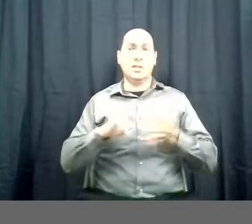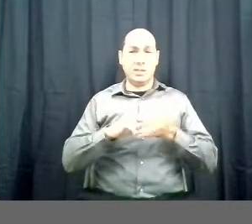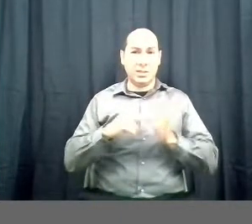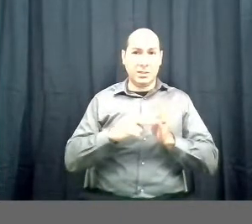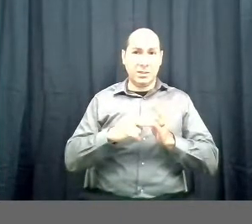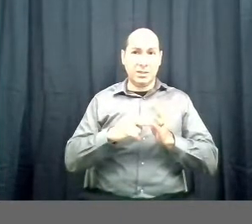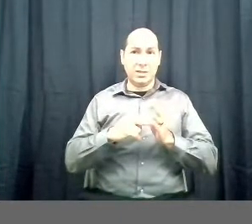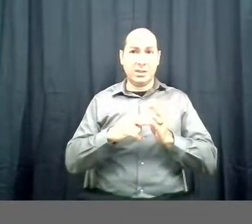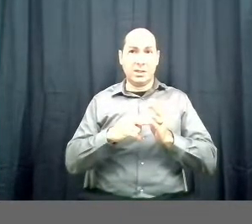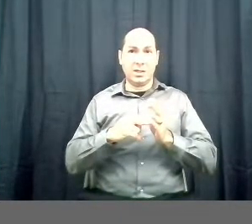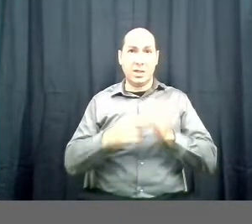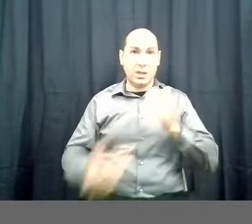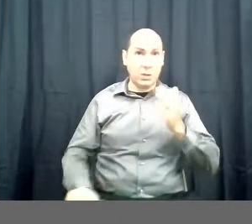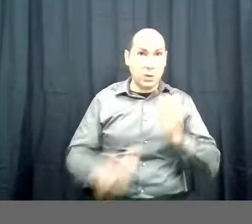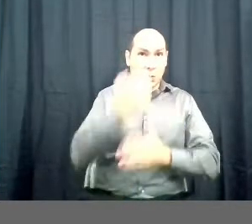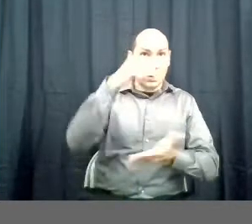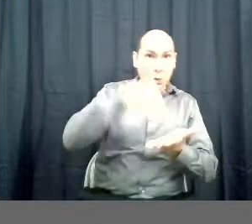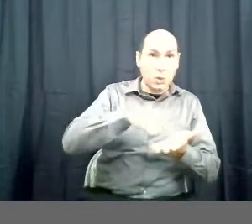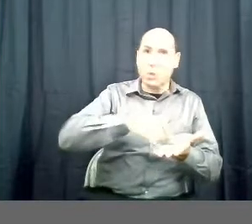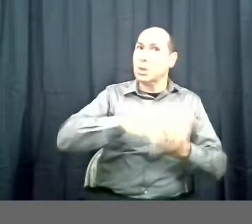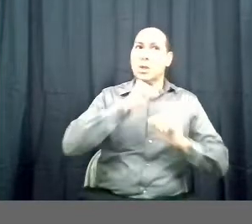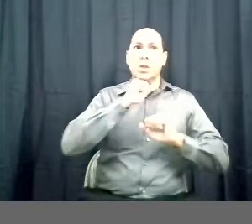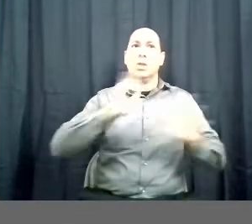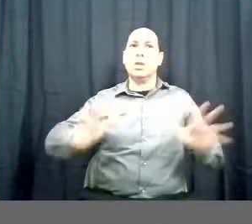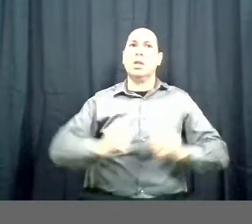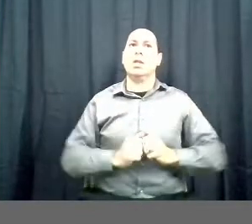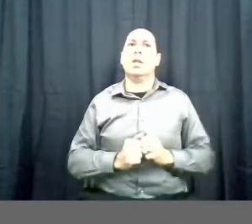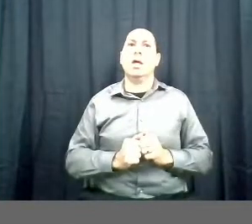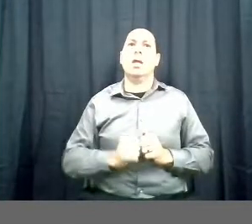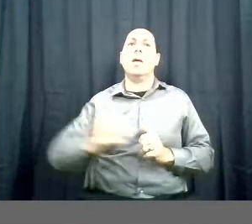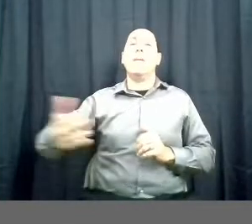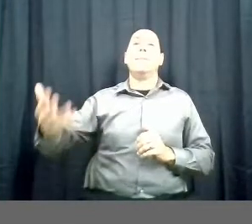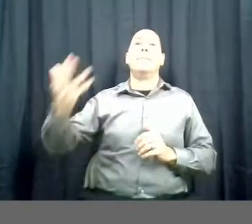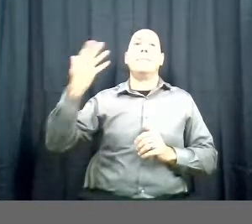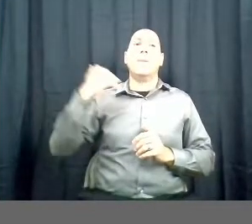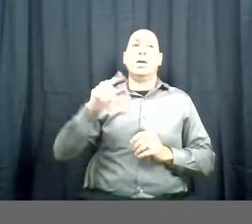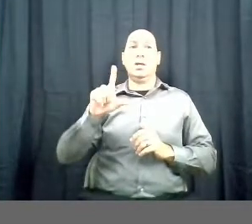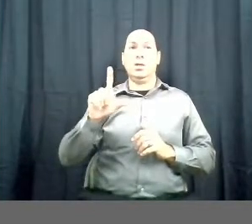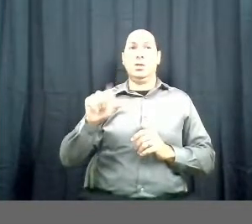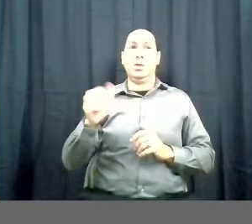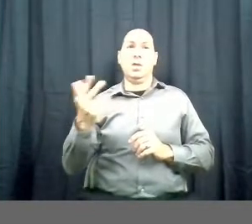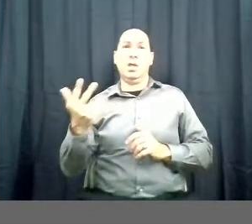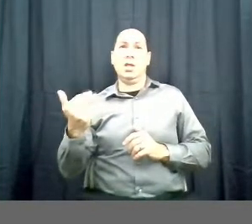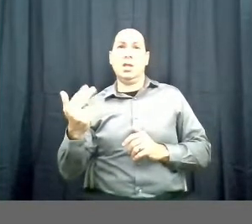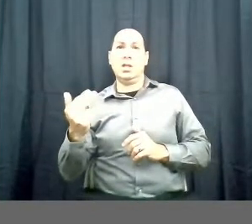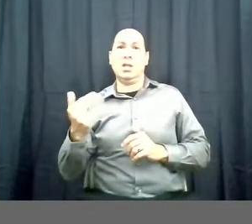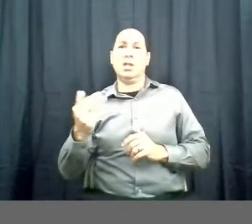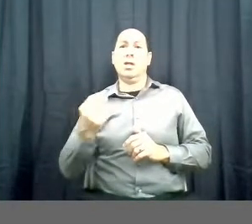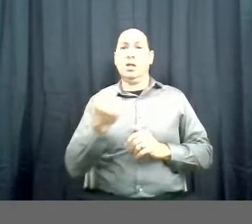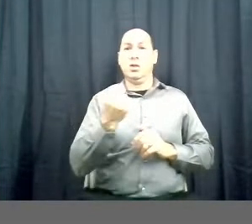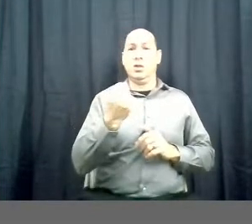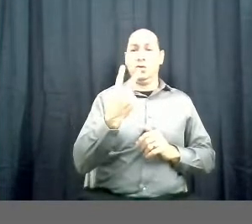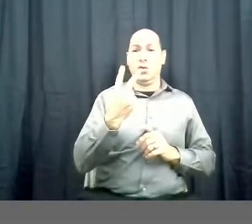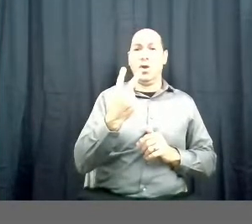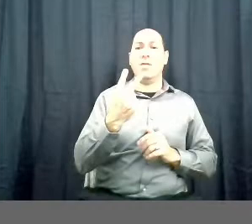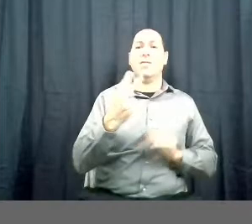amount of the bond's original issuance back in FY 2013 was of